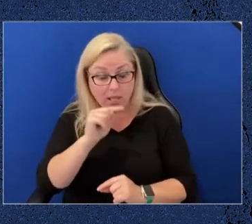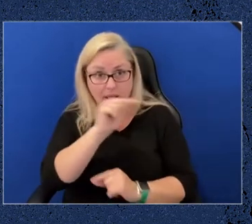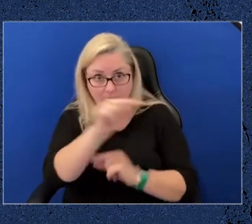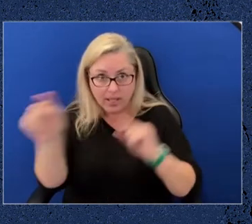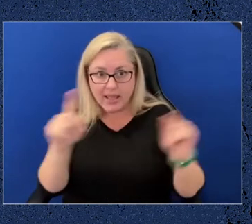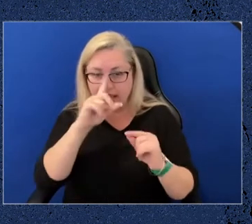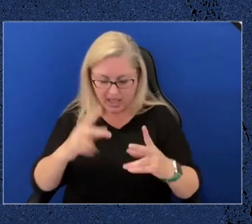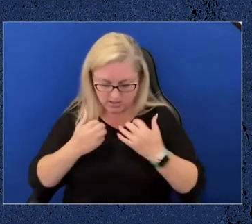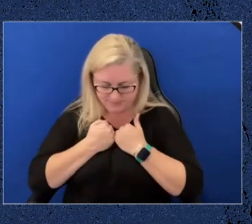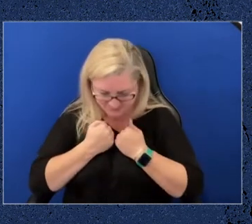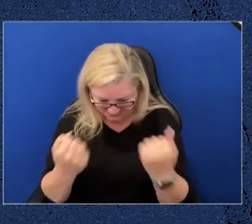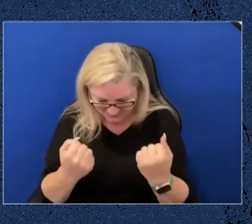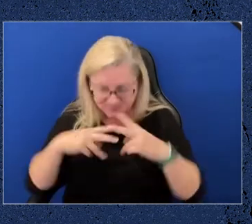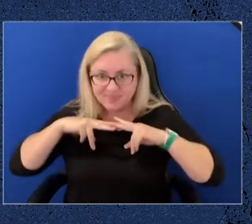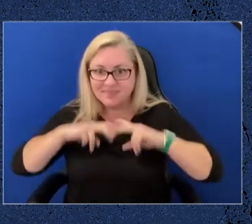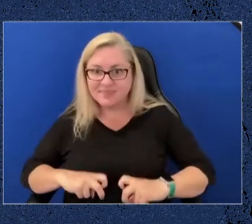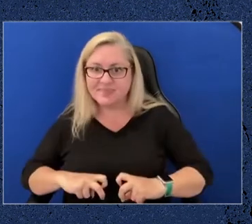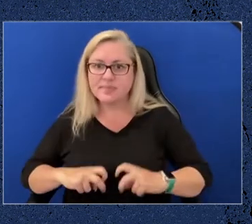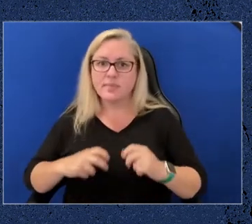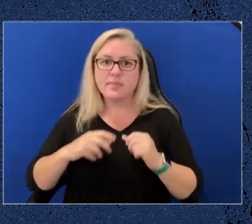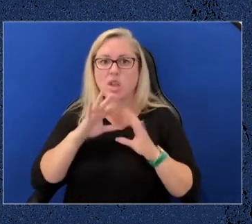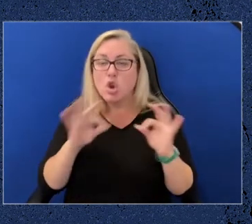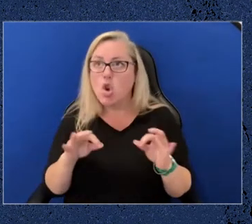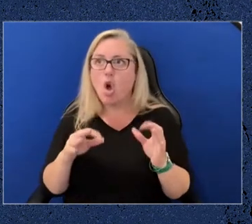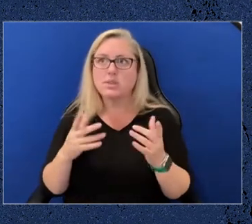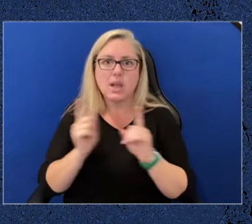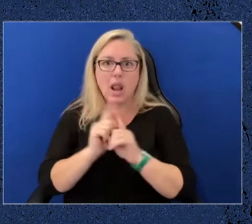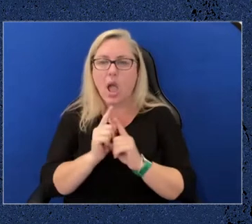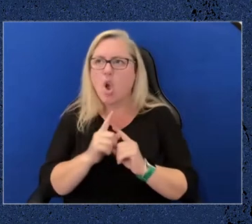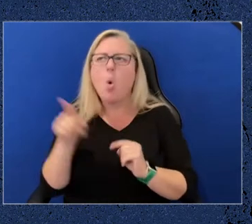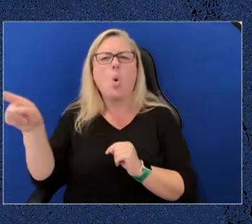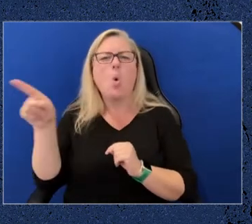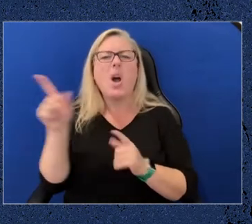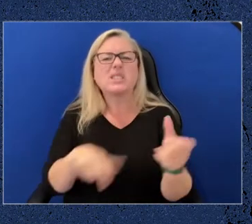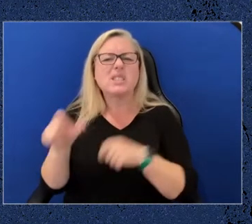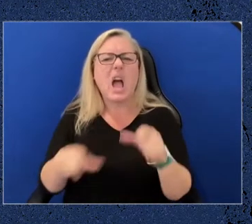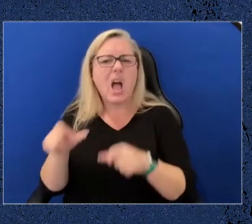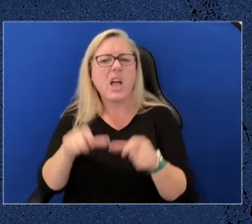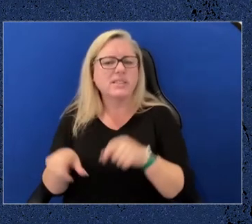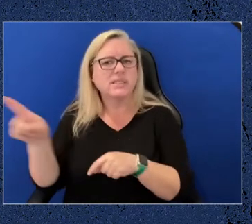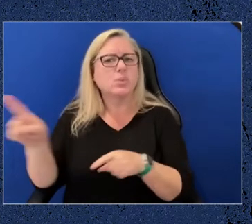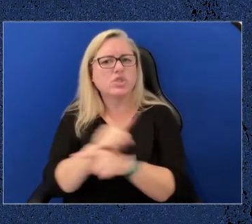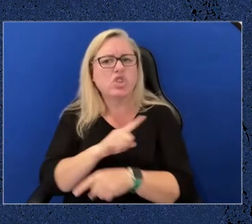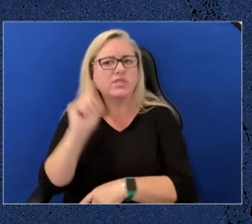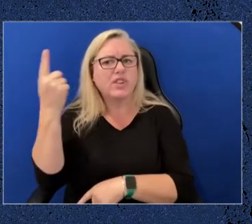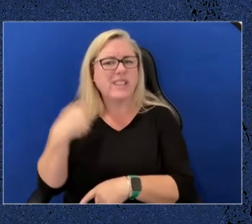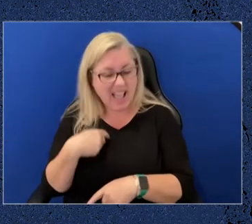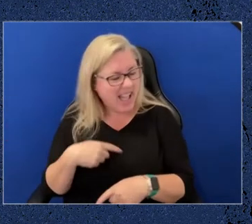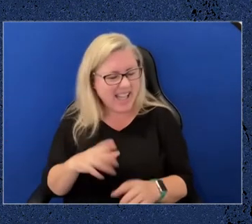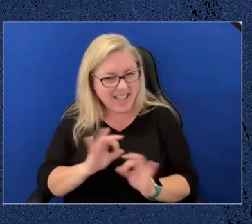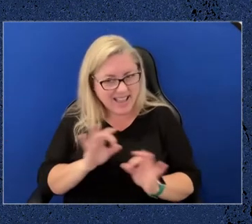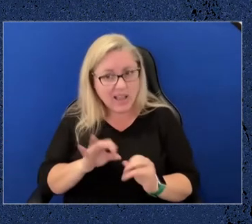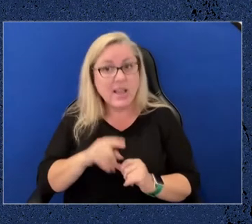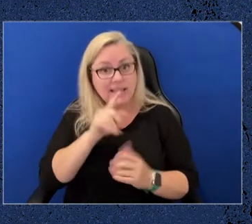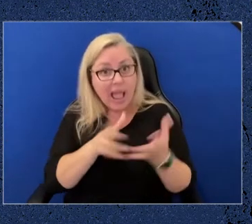interrogate themselves. It's not, oh, okay, we've got to wait for science to change the way it's done. No. It's the way that you think and how you use that